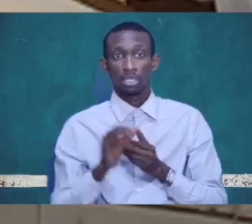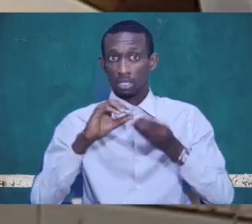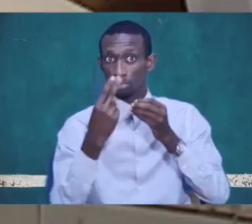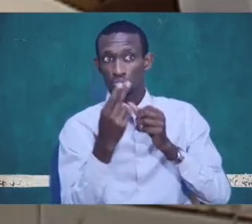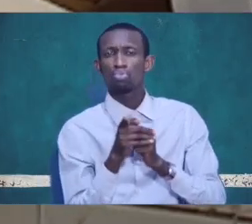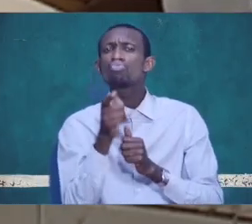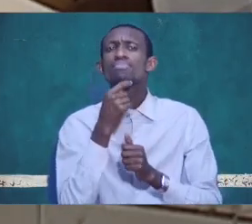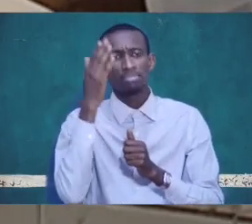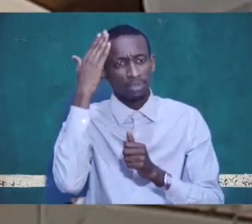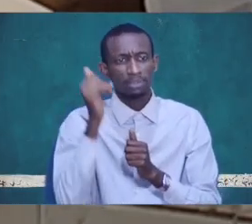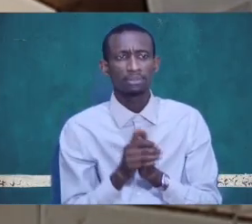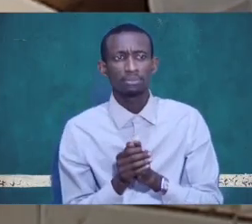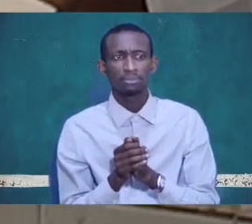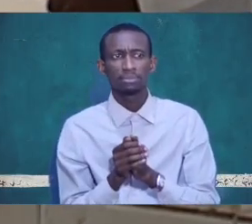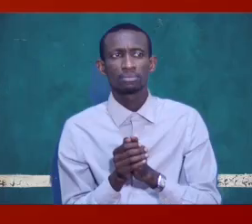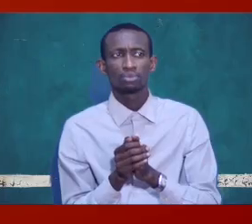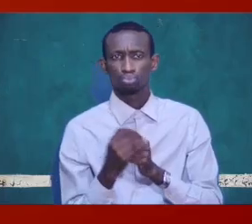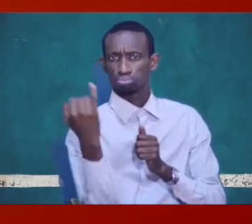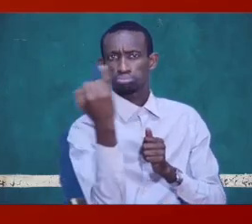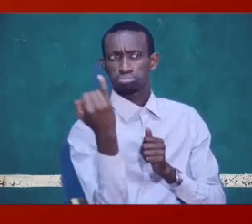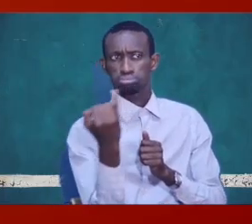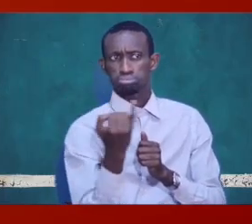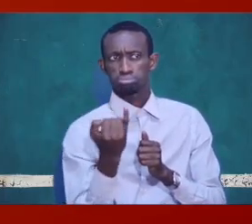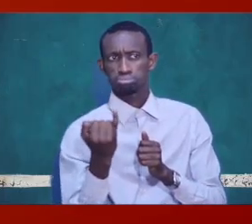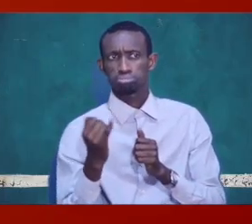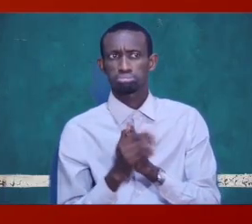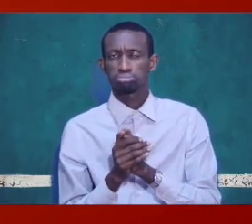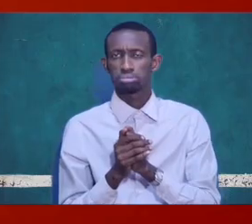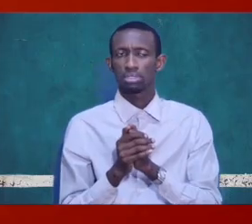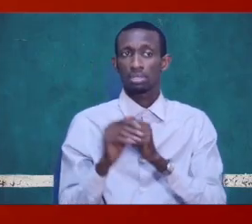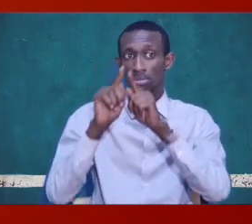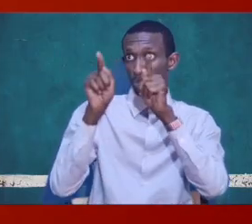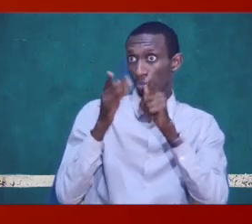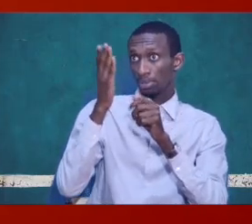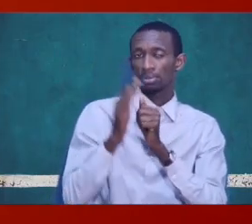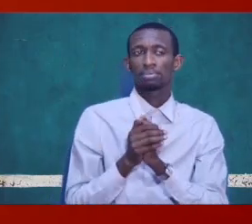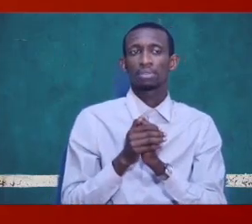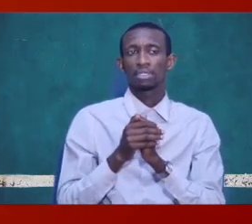diagrams to represent the distribution of those electrons in the atoms.